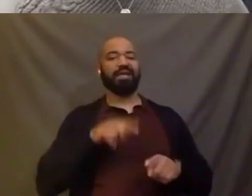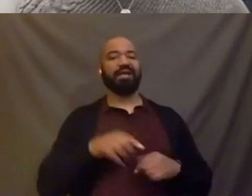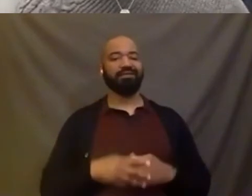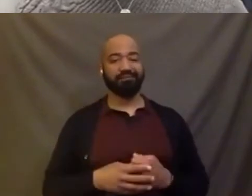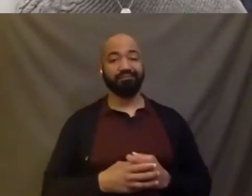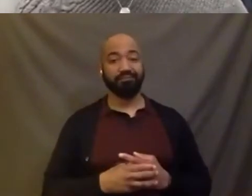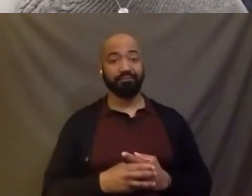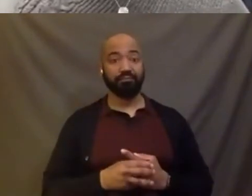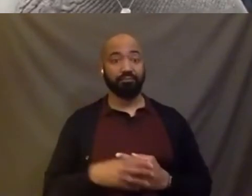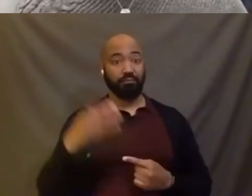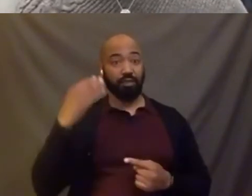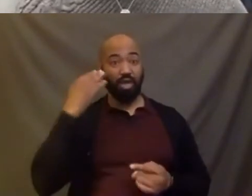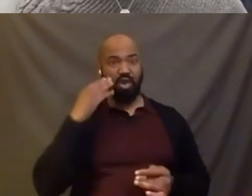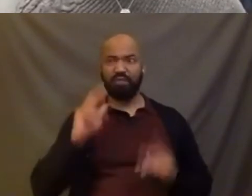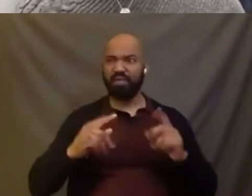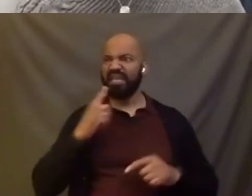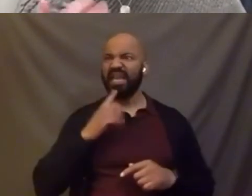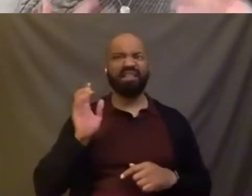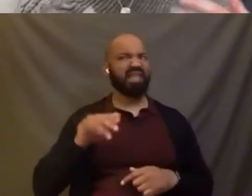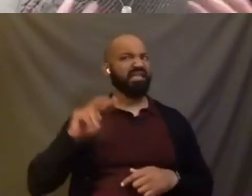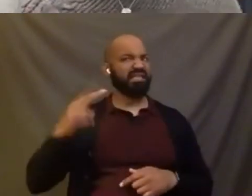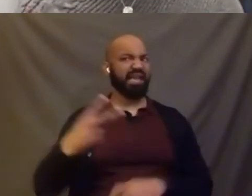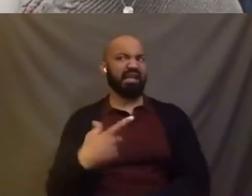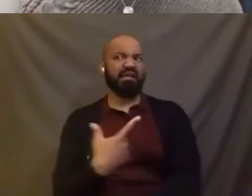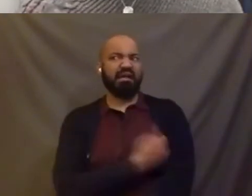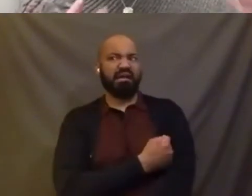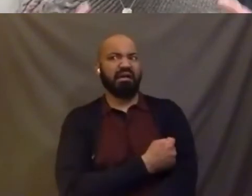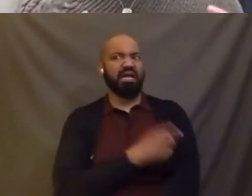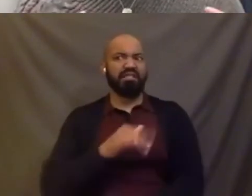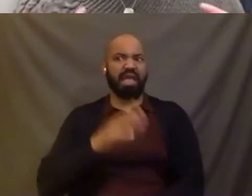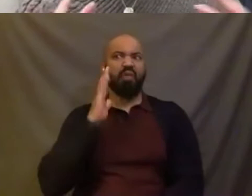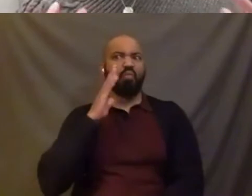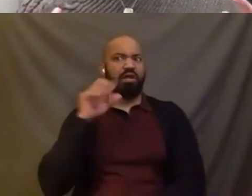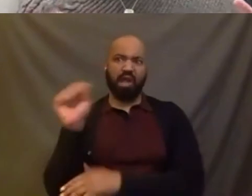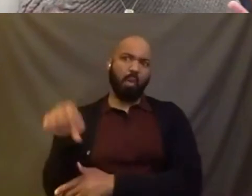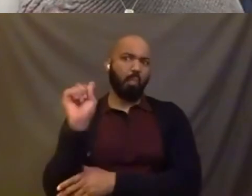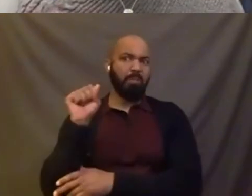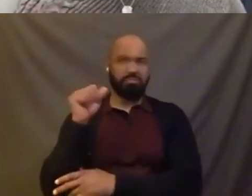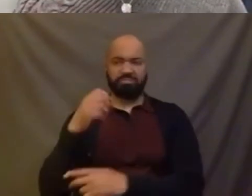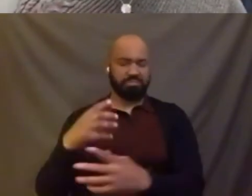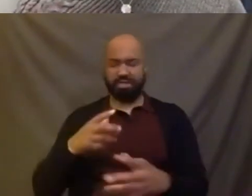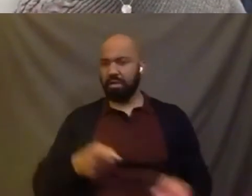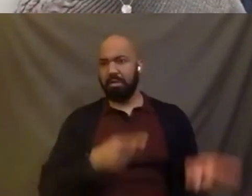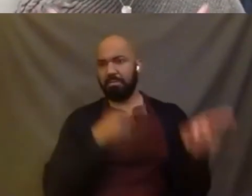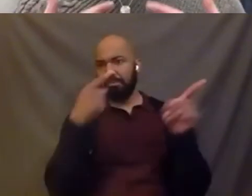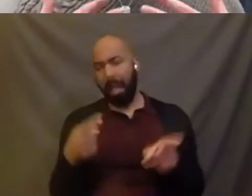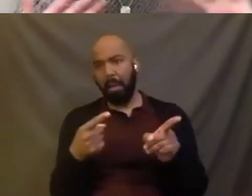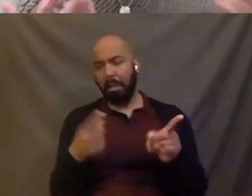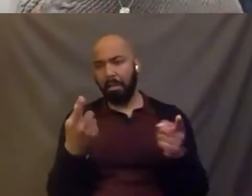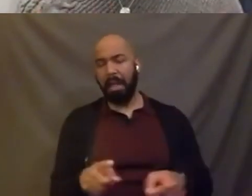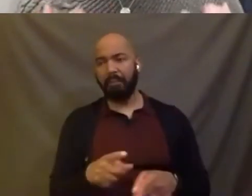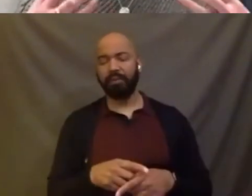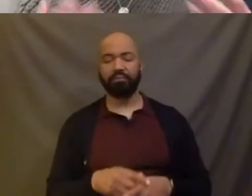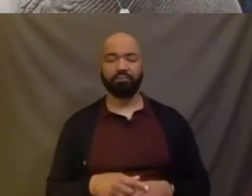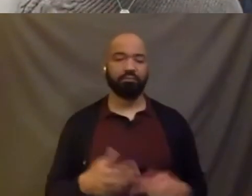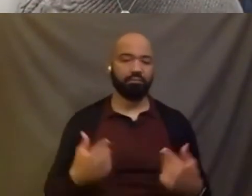second vaccine is going to really knock you out, and that's anxiety provoking. I don't want don't want that to happen. So like to go